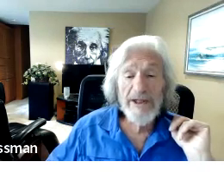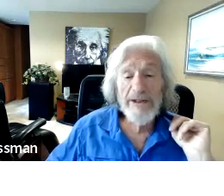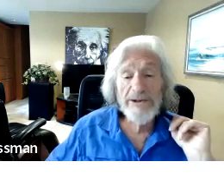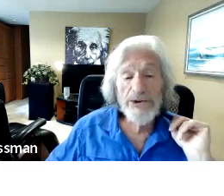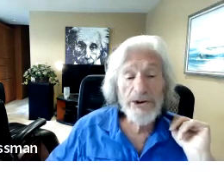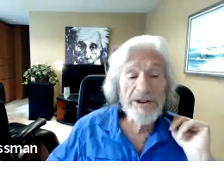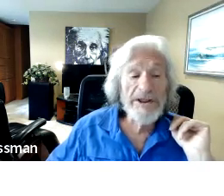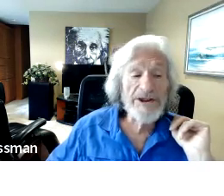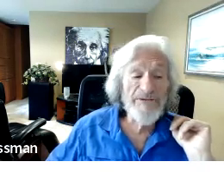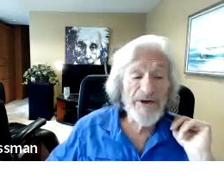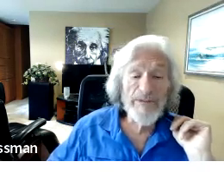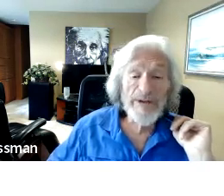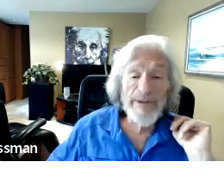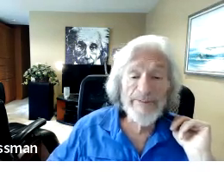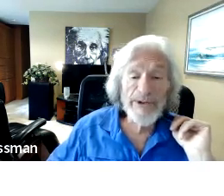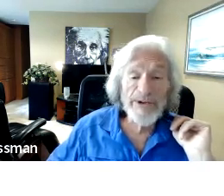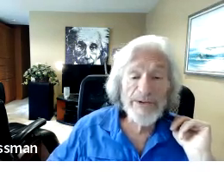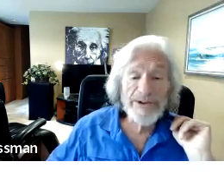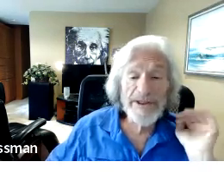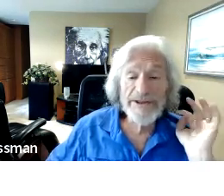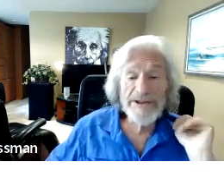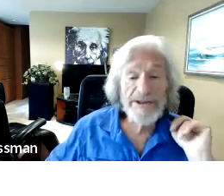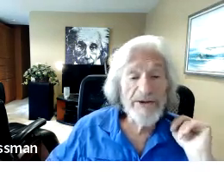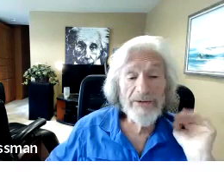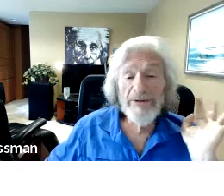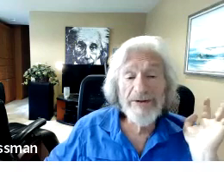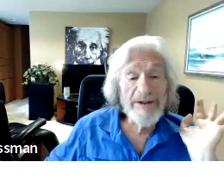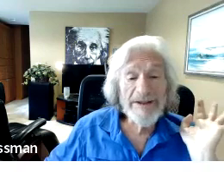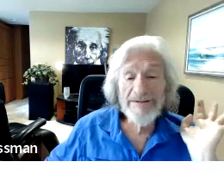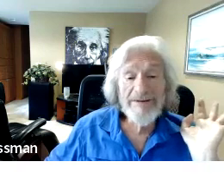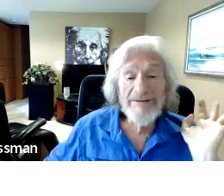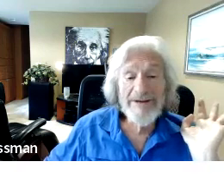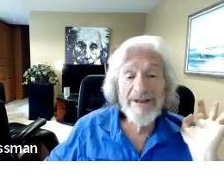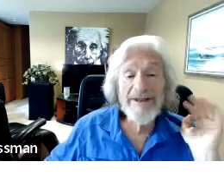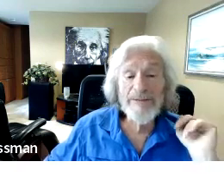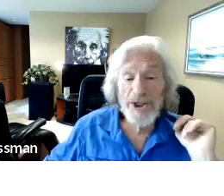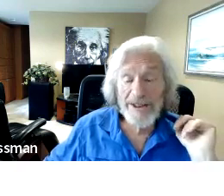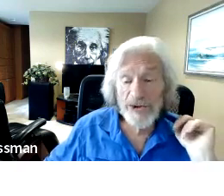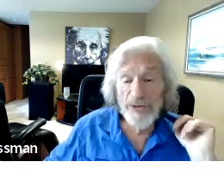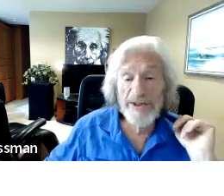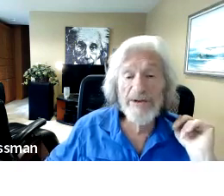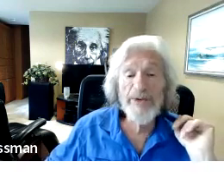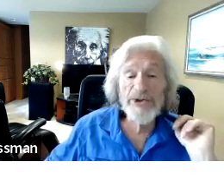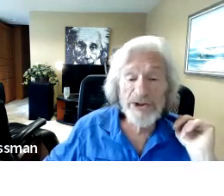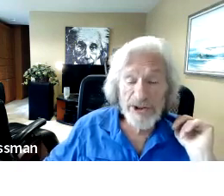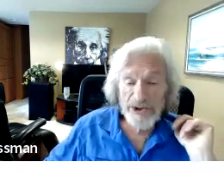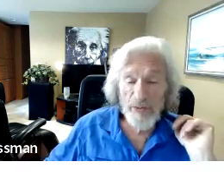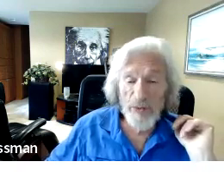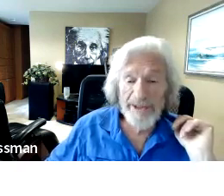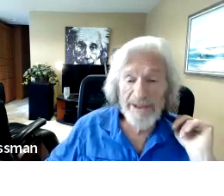And usually it's a family member who says, that they object to it,